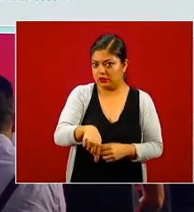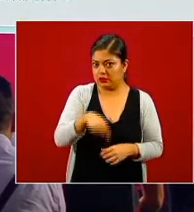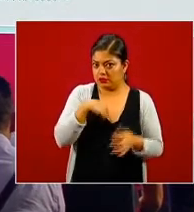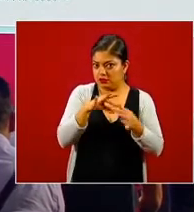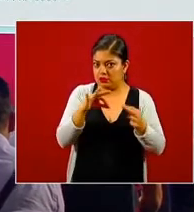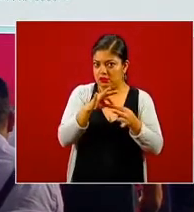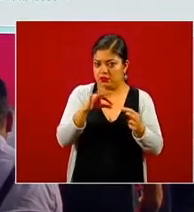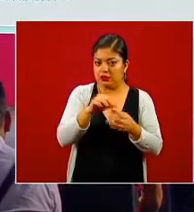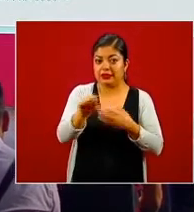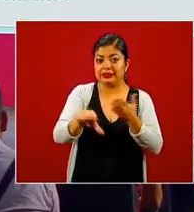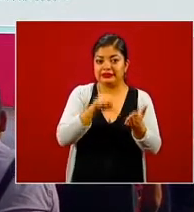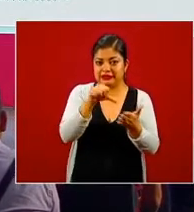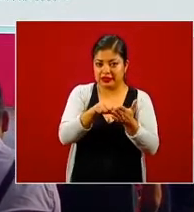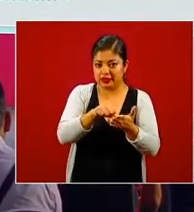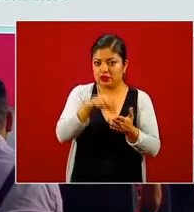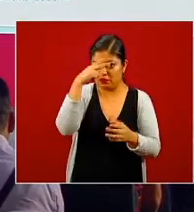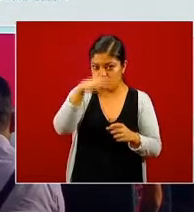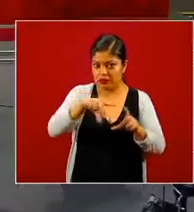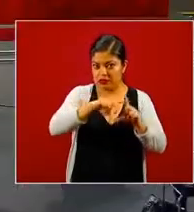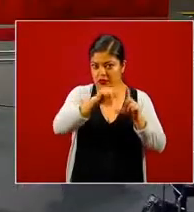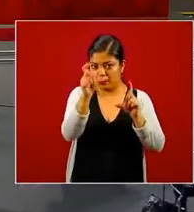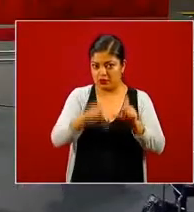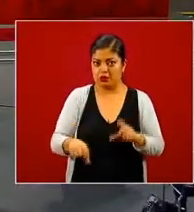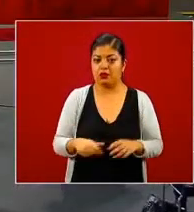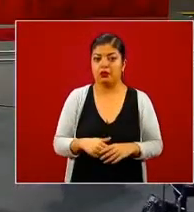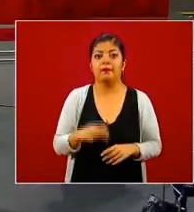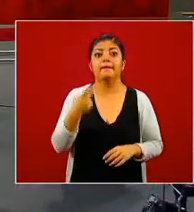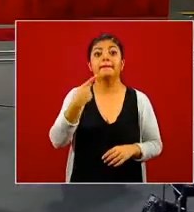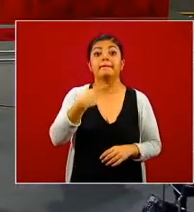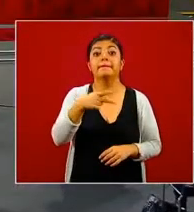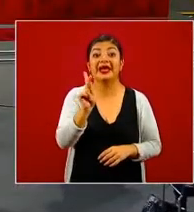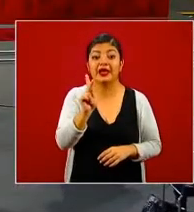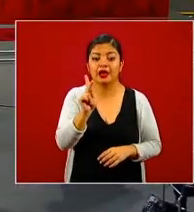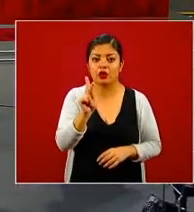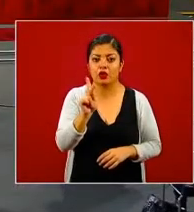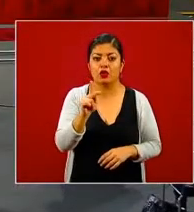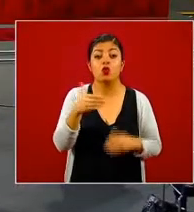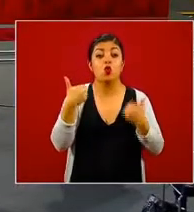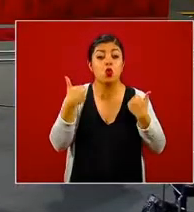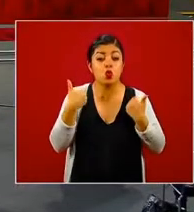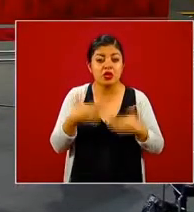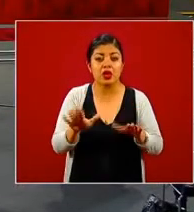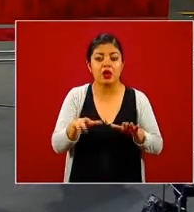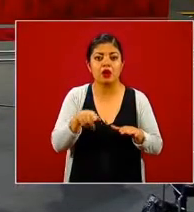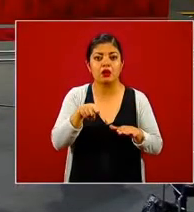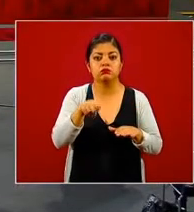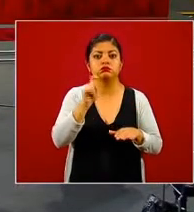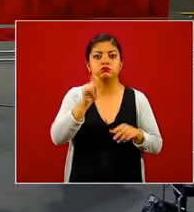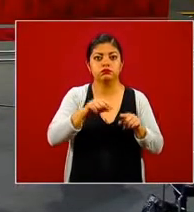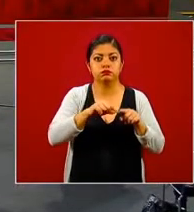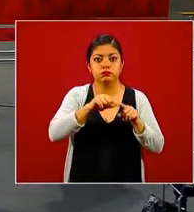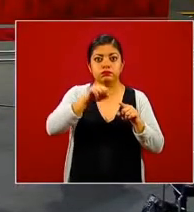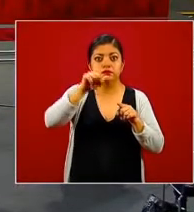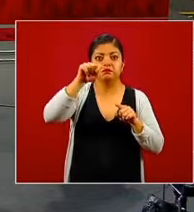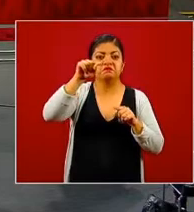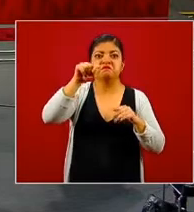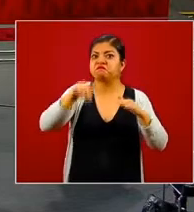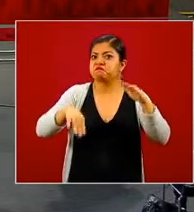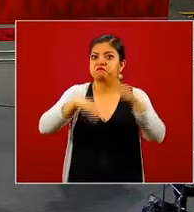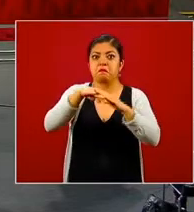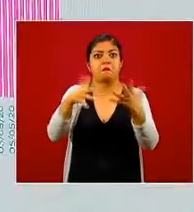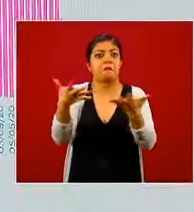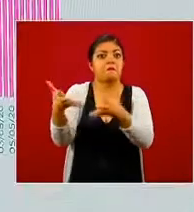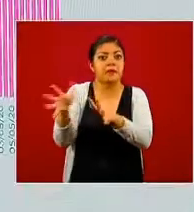had the epidemic pushed right out. And I'm talking about Mexico City here in the Valley of Mexico. So we would